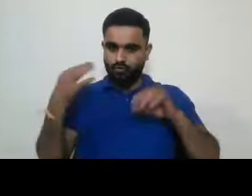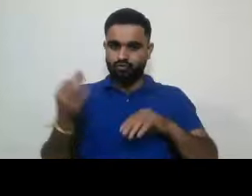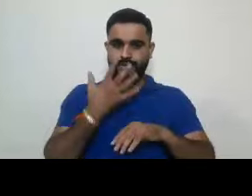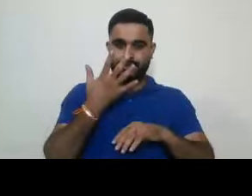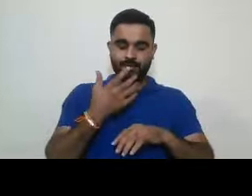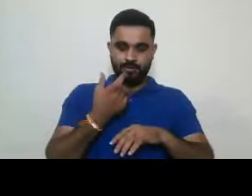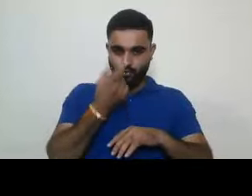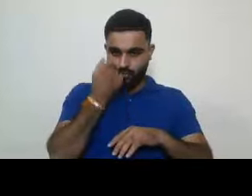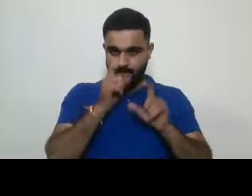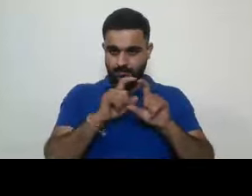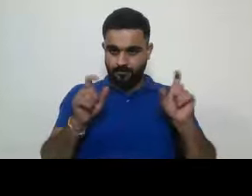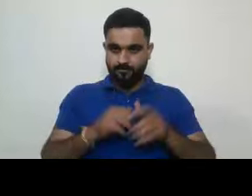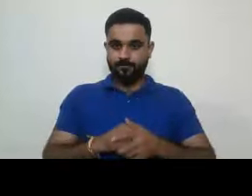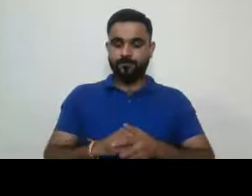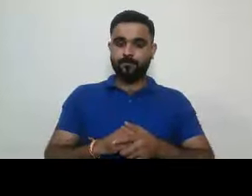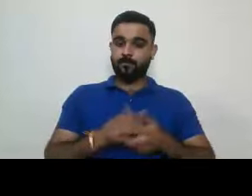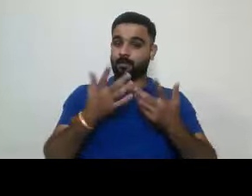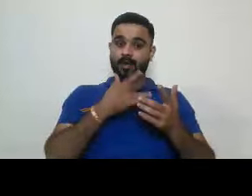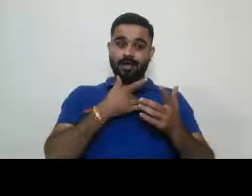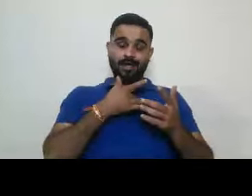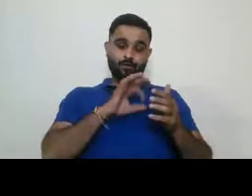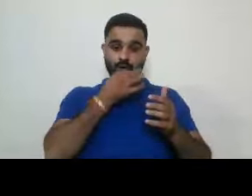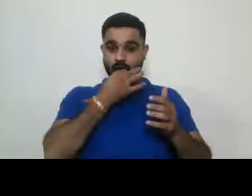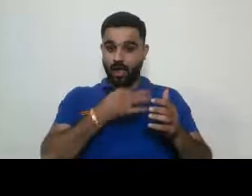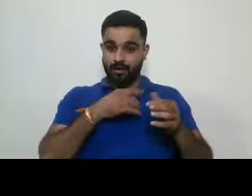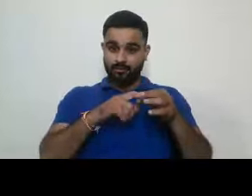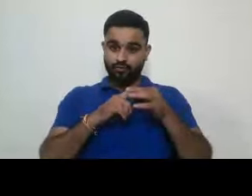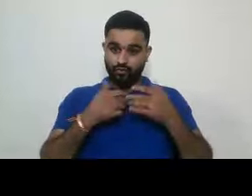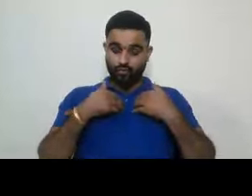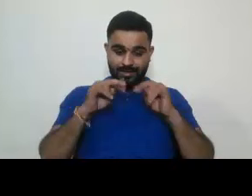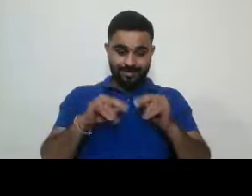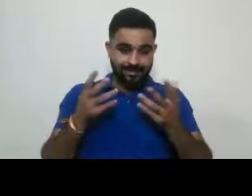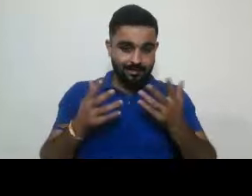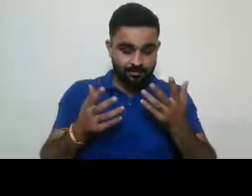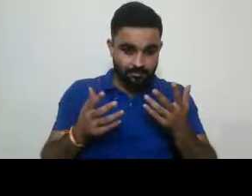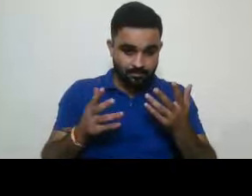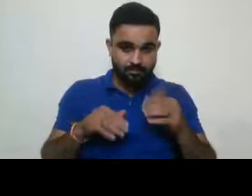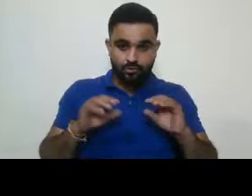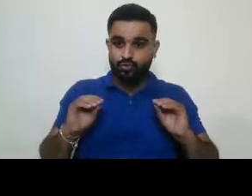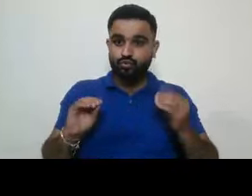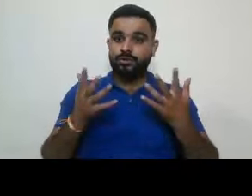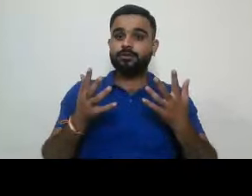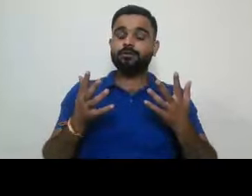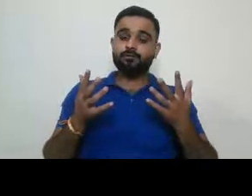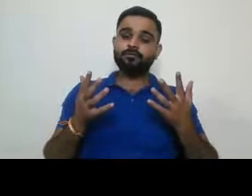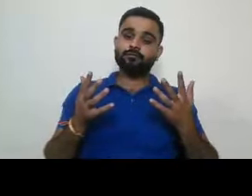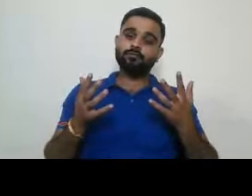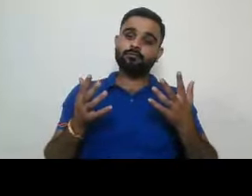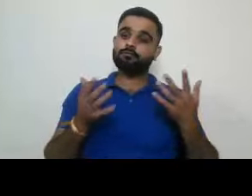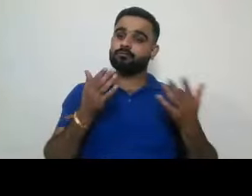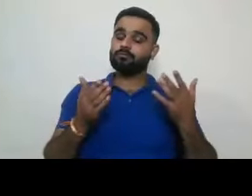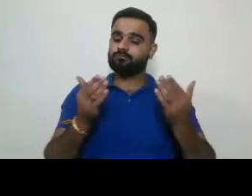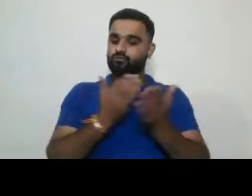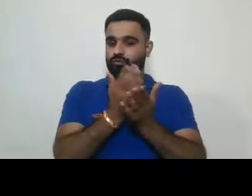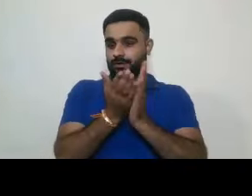start a hobby, go ahead, ask it questions. What do I need? And then start from there. It can be customized